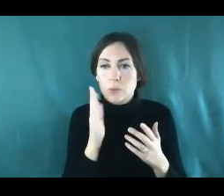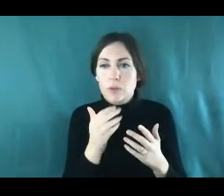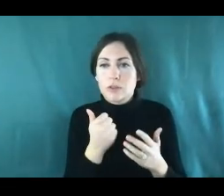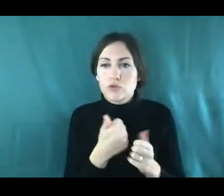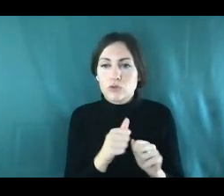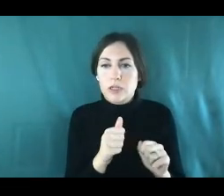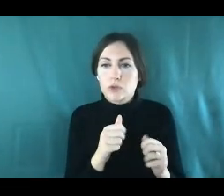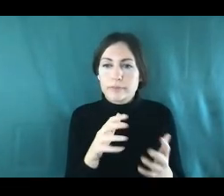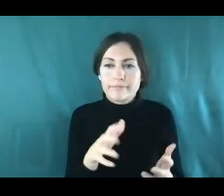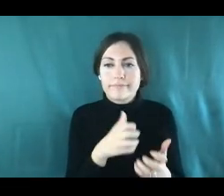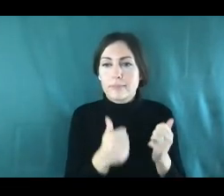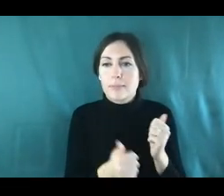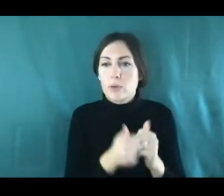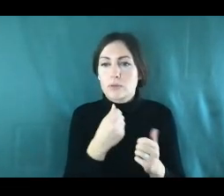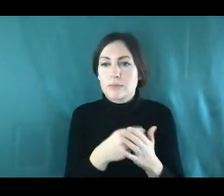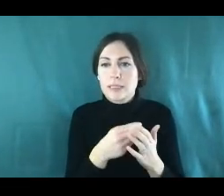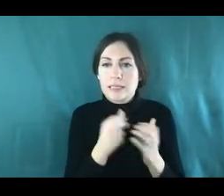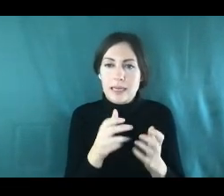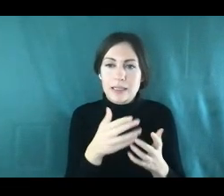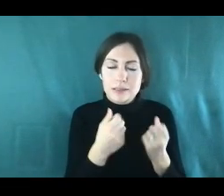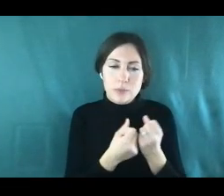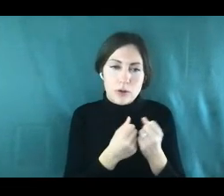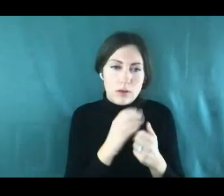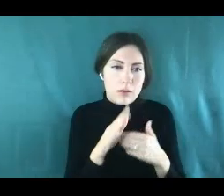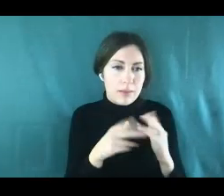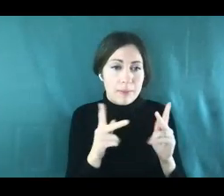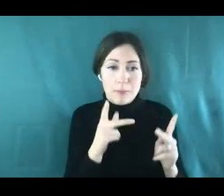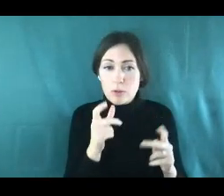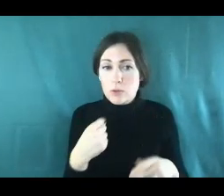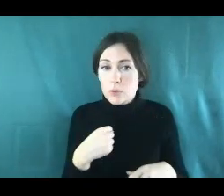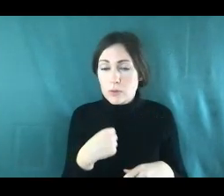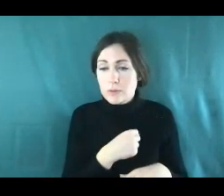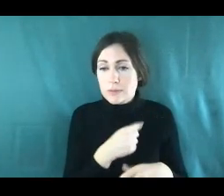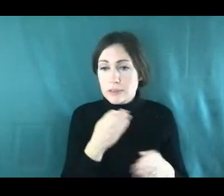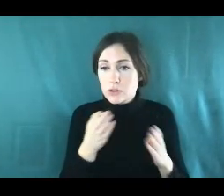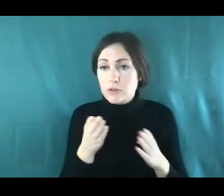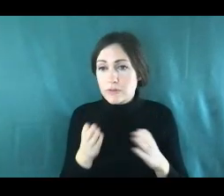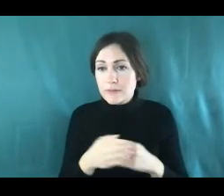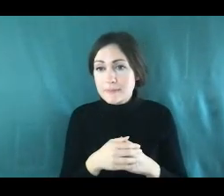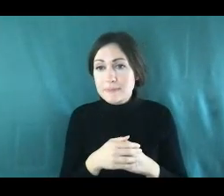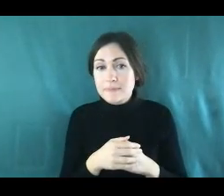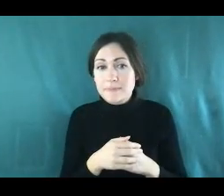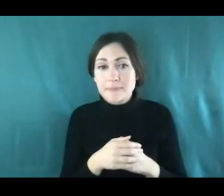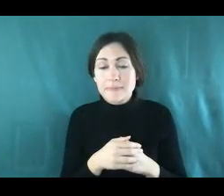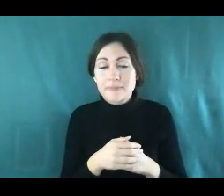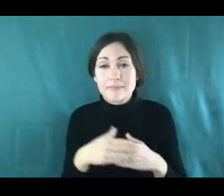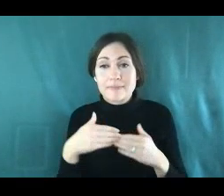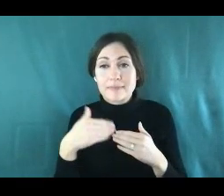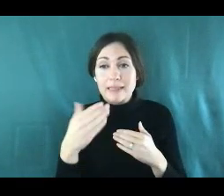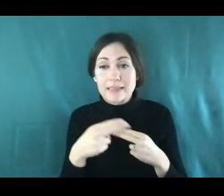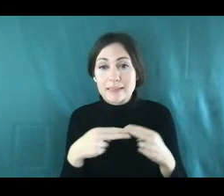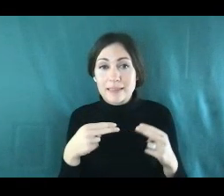funding and supporting just all the Nevadans that we serve. We'll move to our next slide,